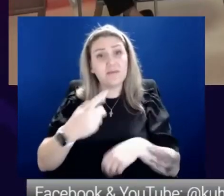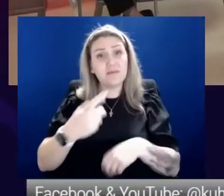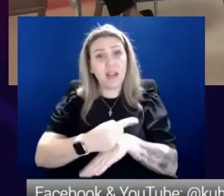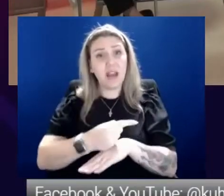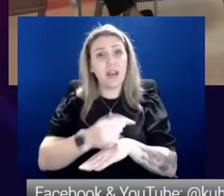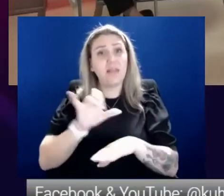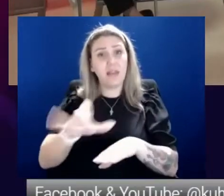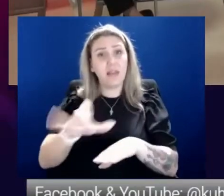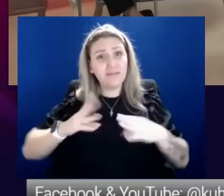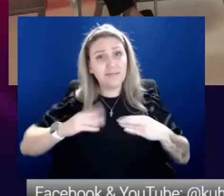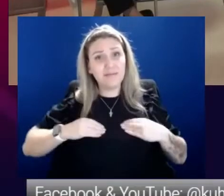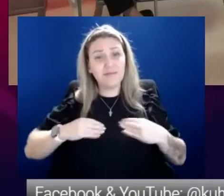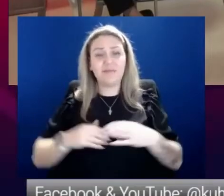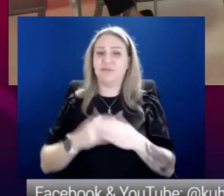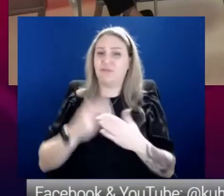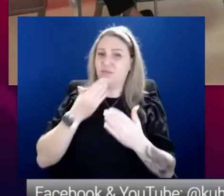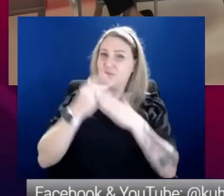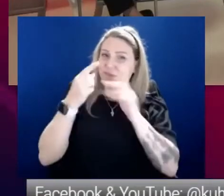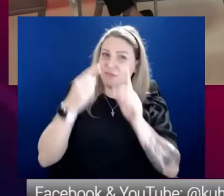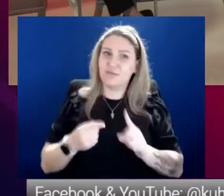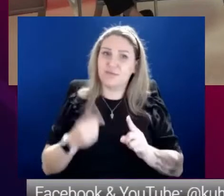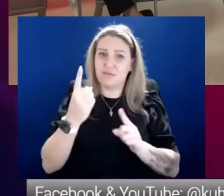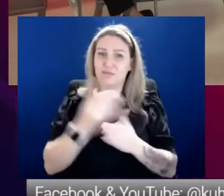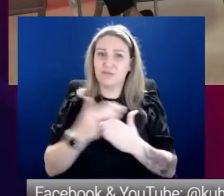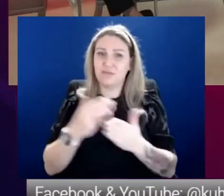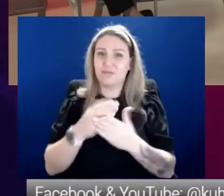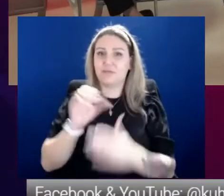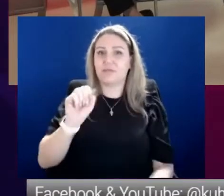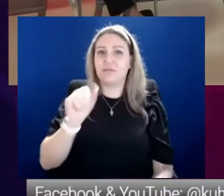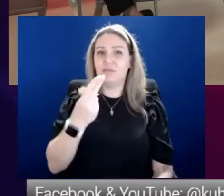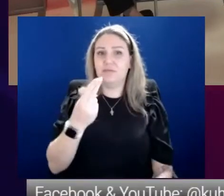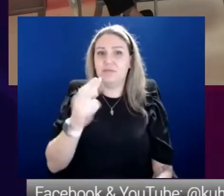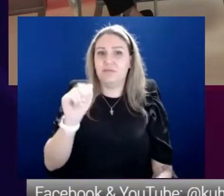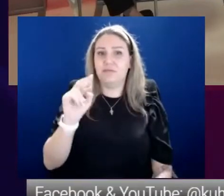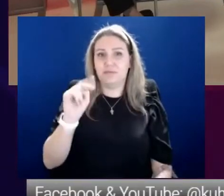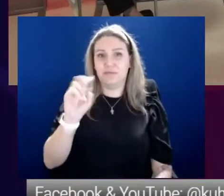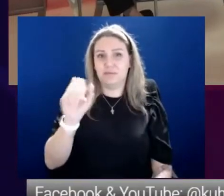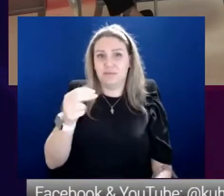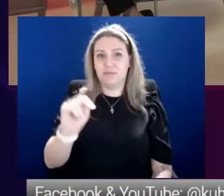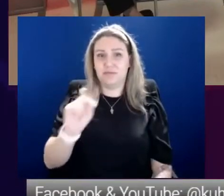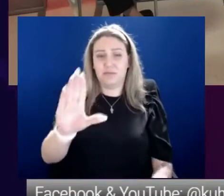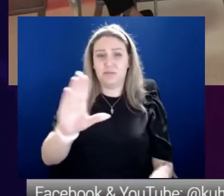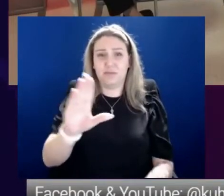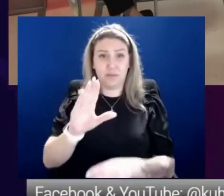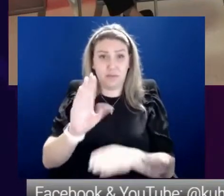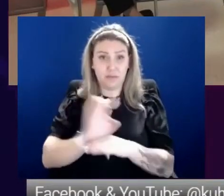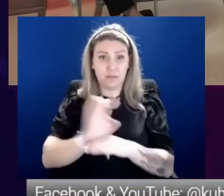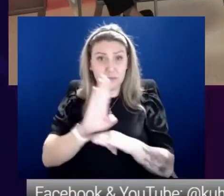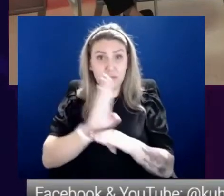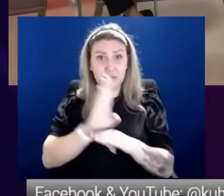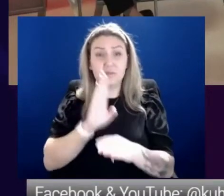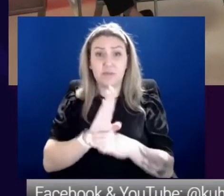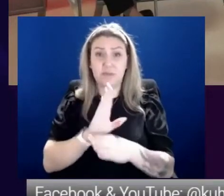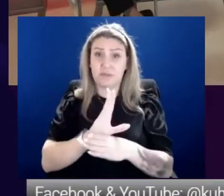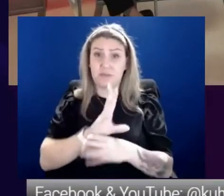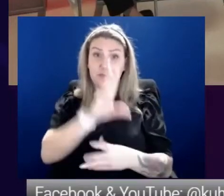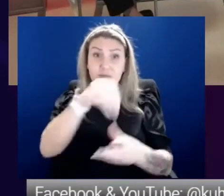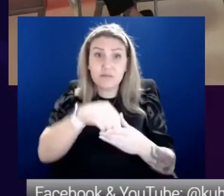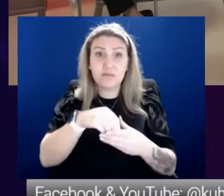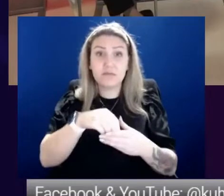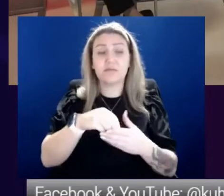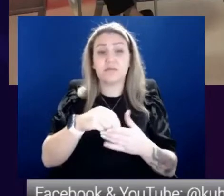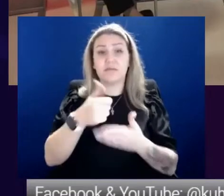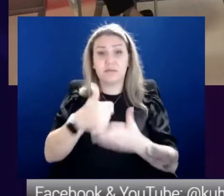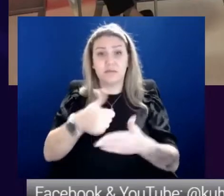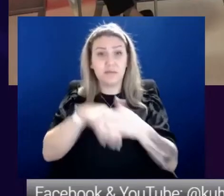good points. One of the things that Shannon, you've been talking about is that your employer played such a big role in helping you access all these different